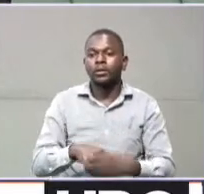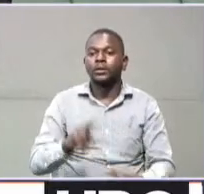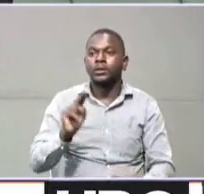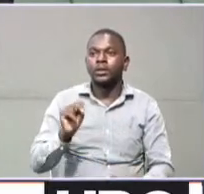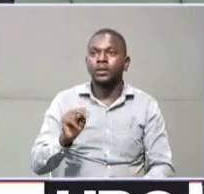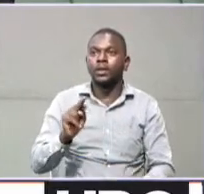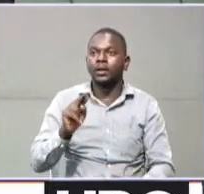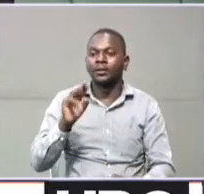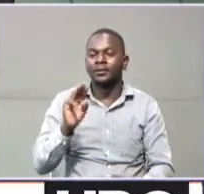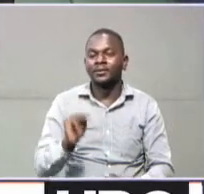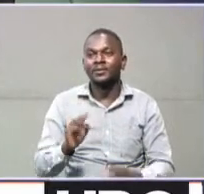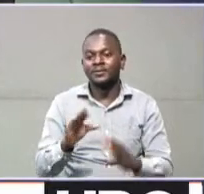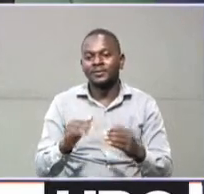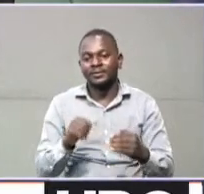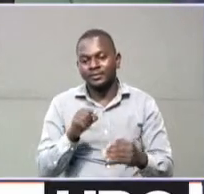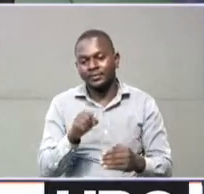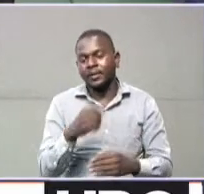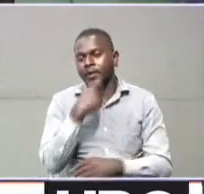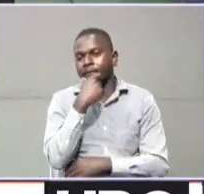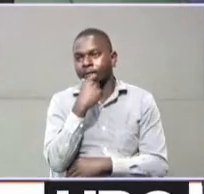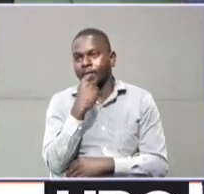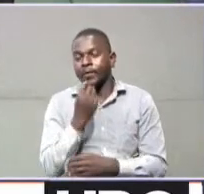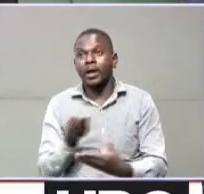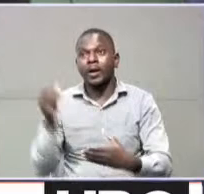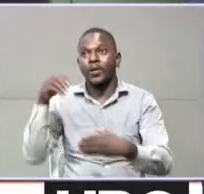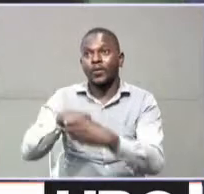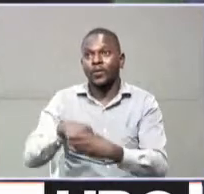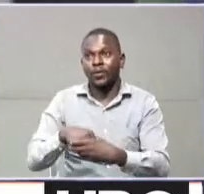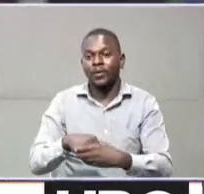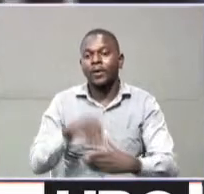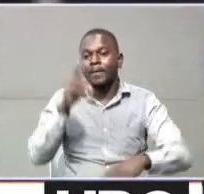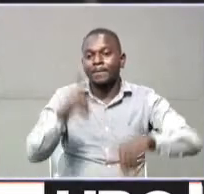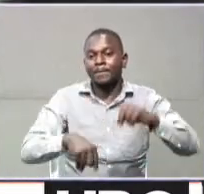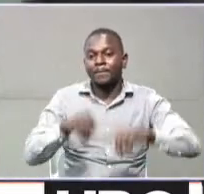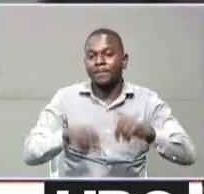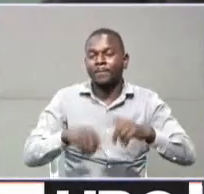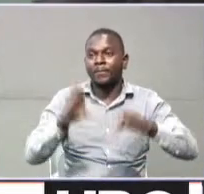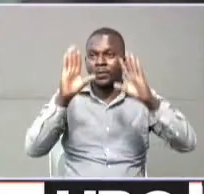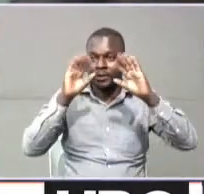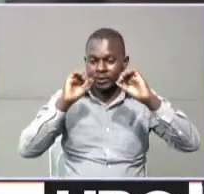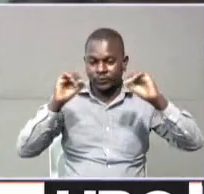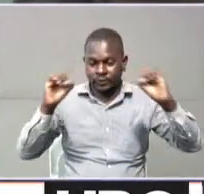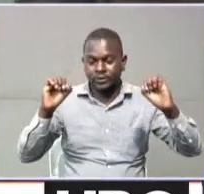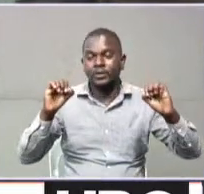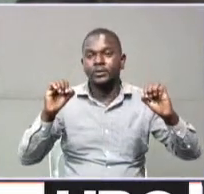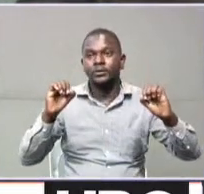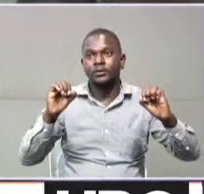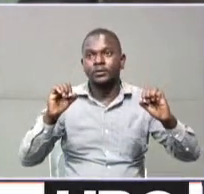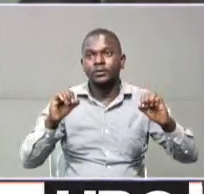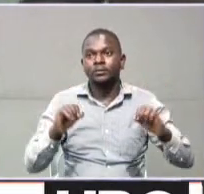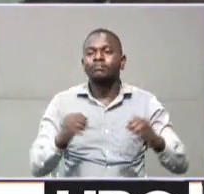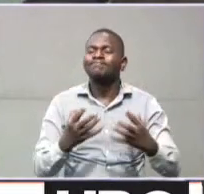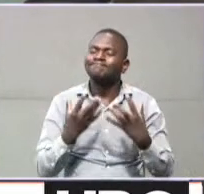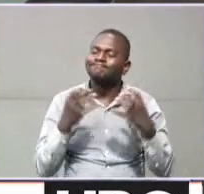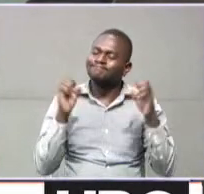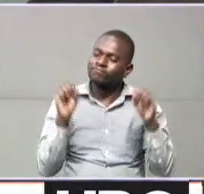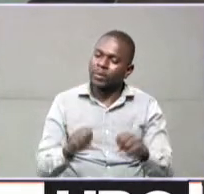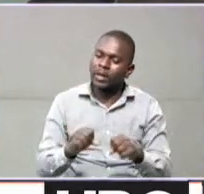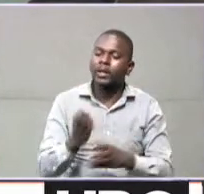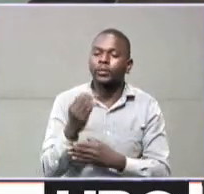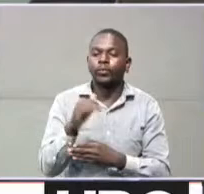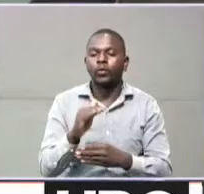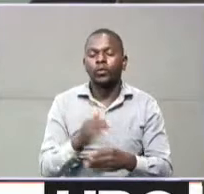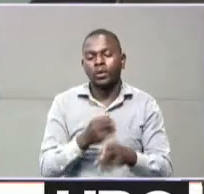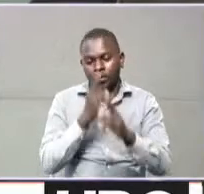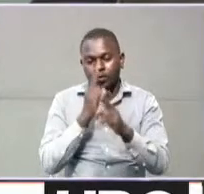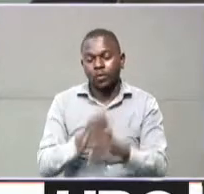nrm with an unprecedented absorption of his party president was still right honorable